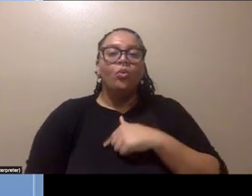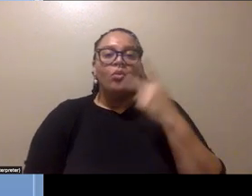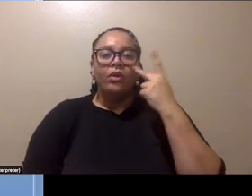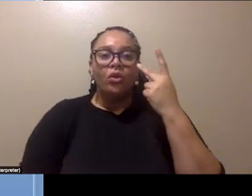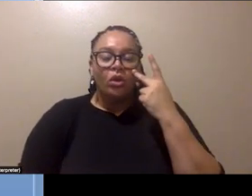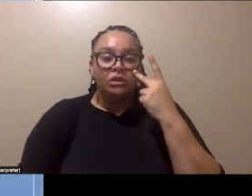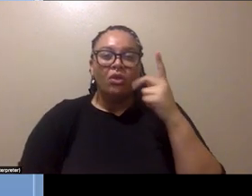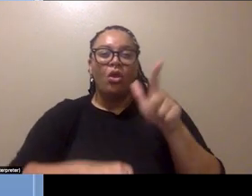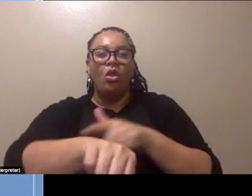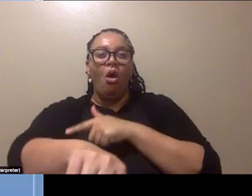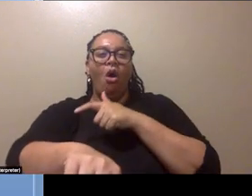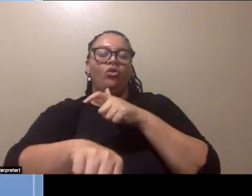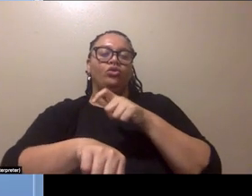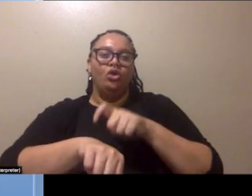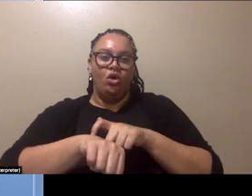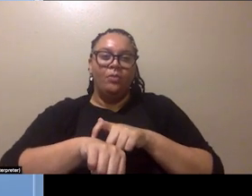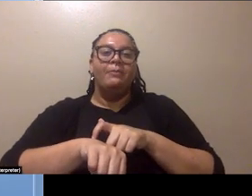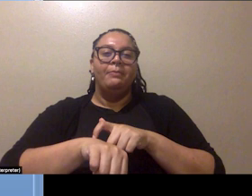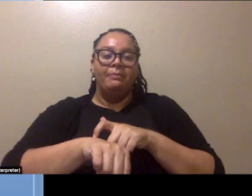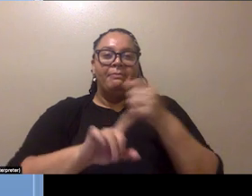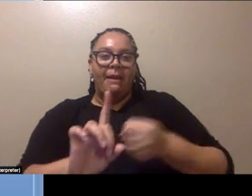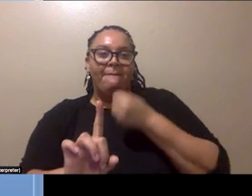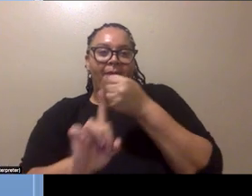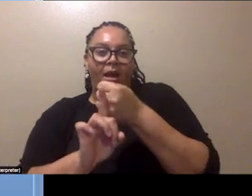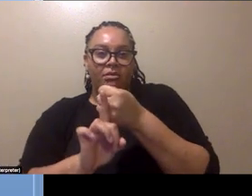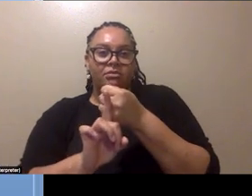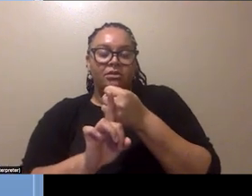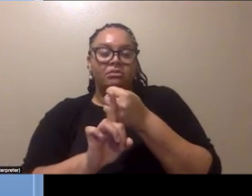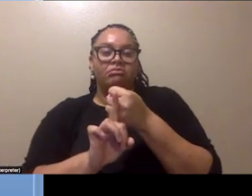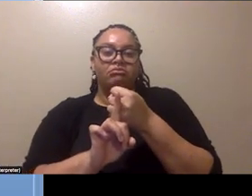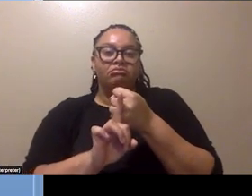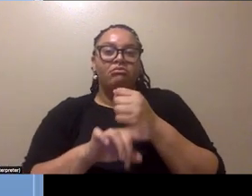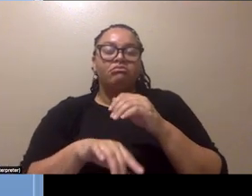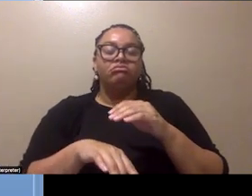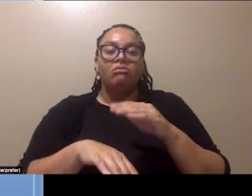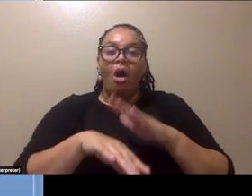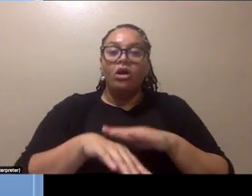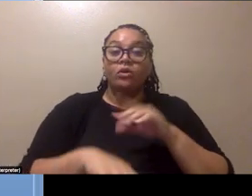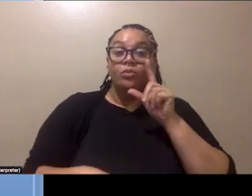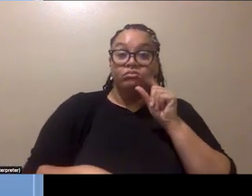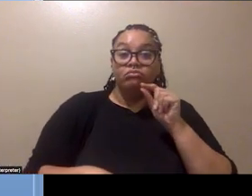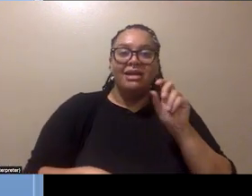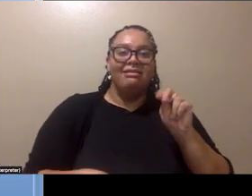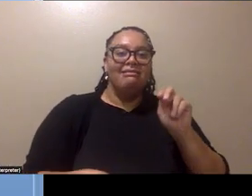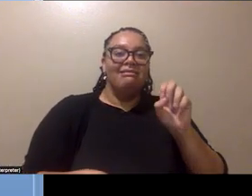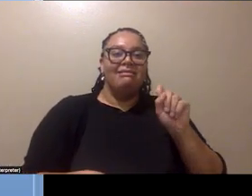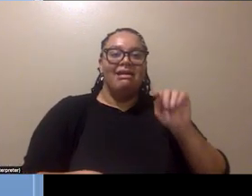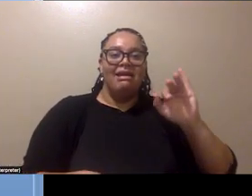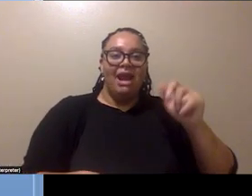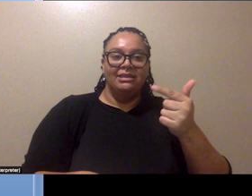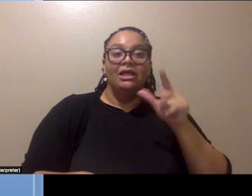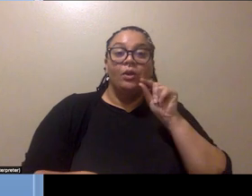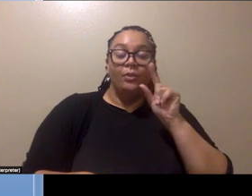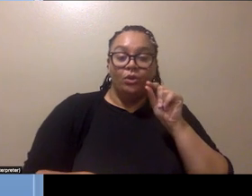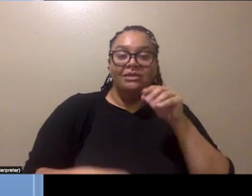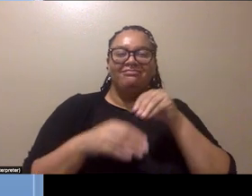2016, where we looked at the long-term impacts of snags on nesting birds in Western Oregon.